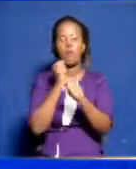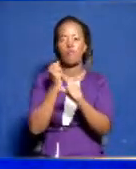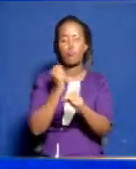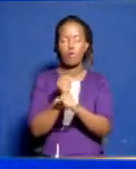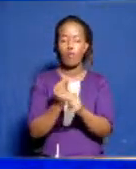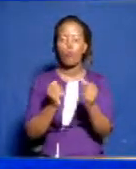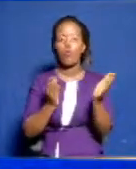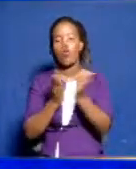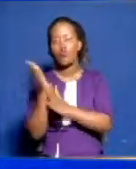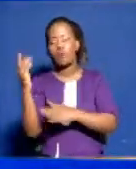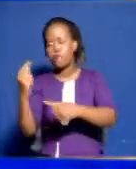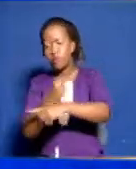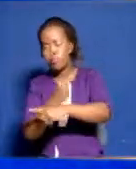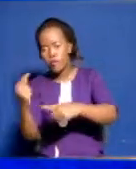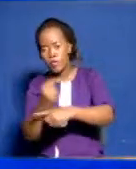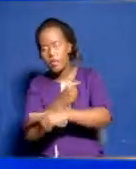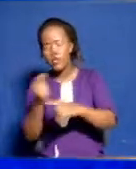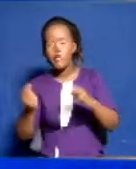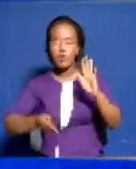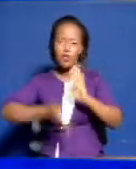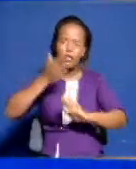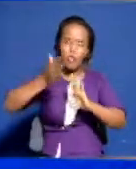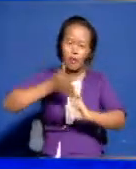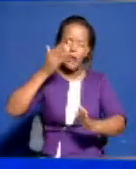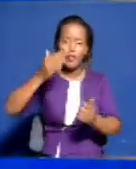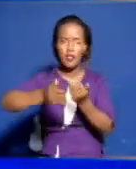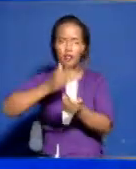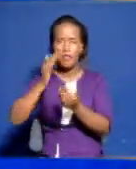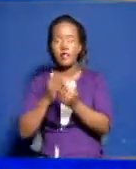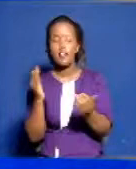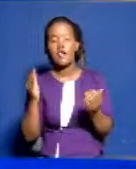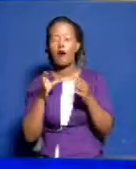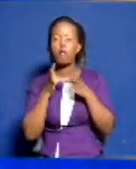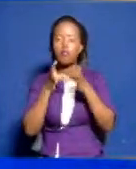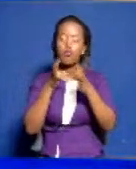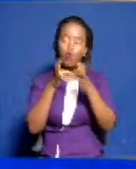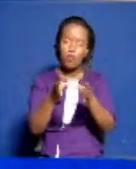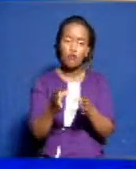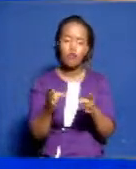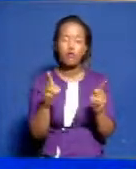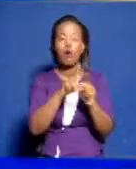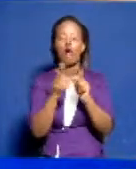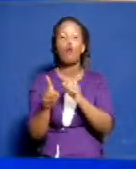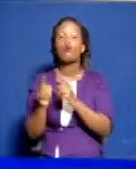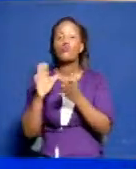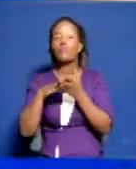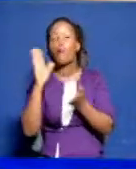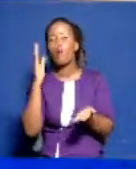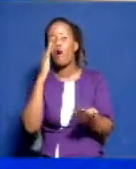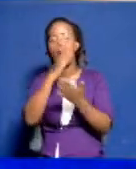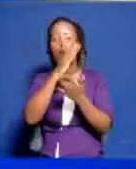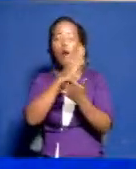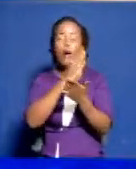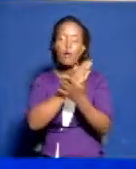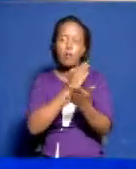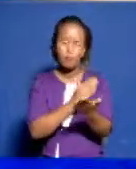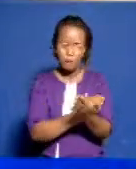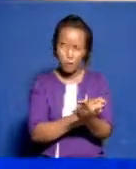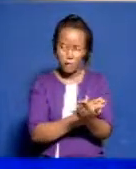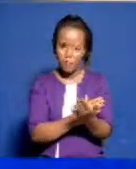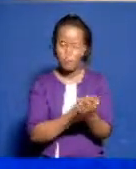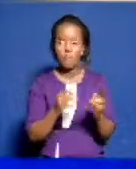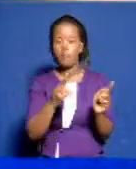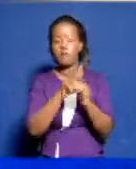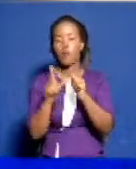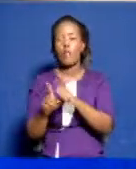training in emergency care courses, in the COSEXA program for surgeons,